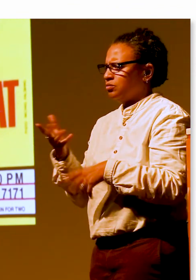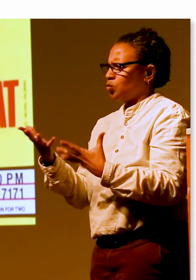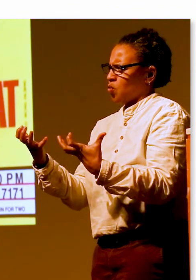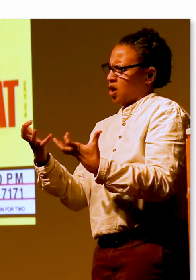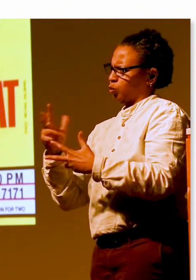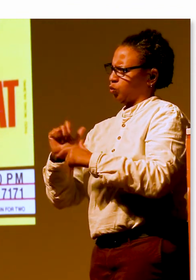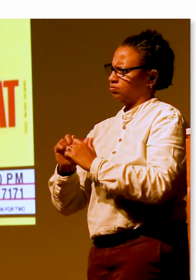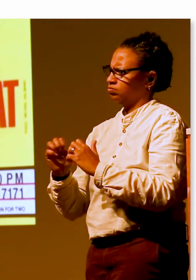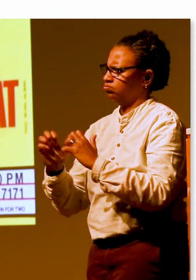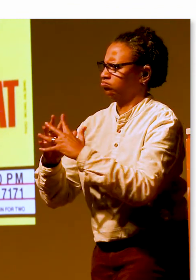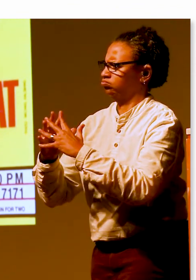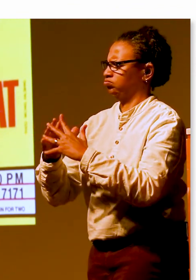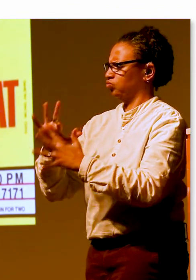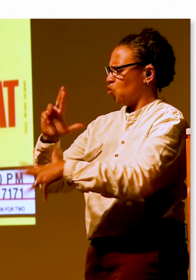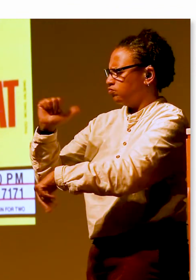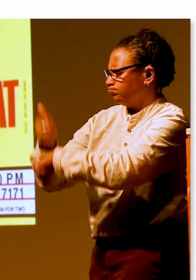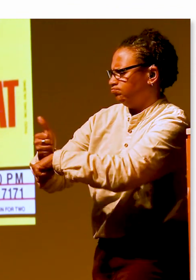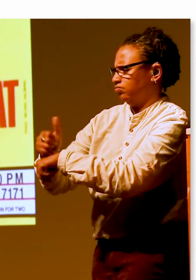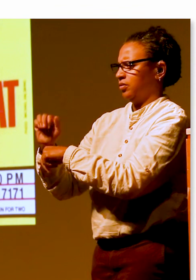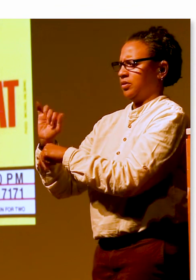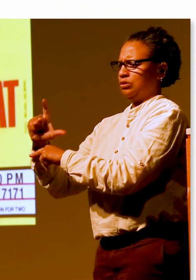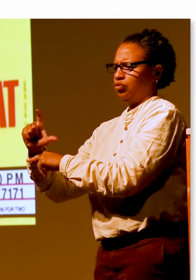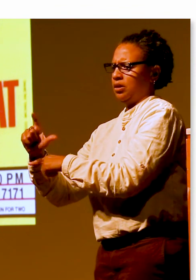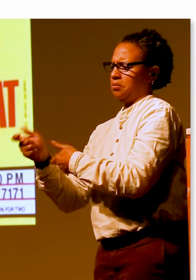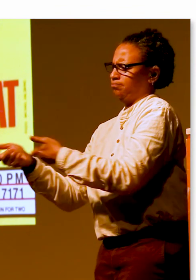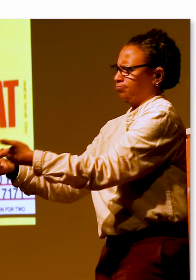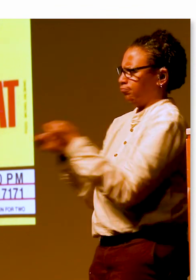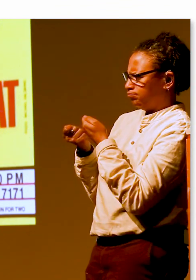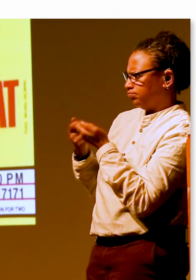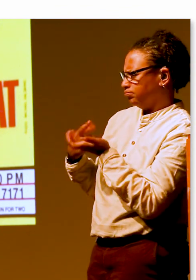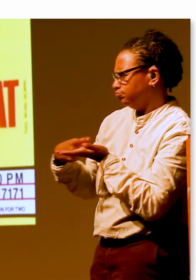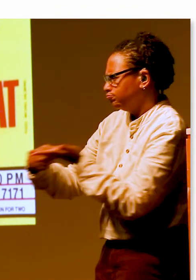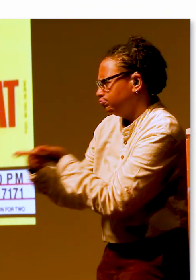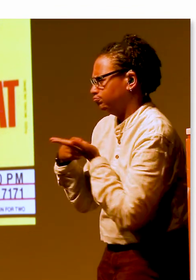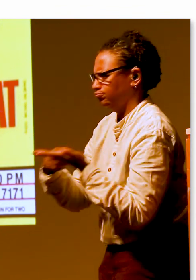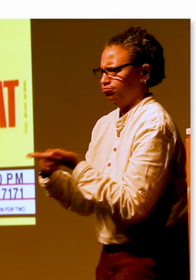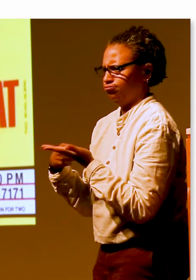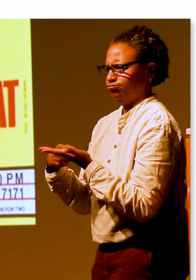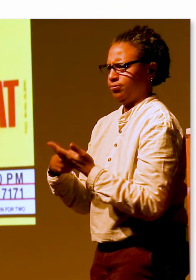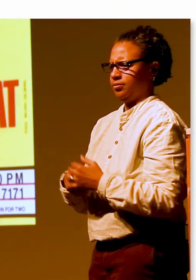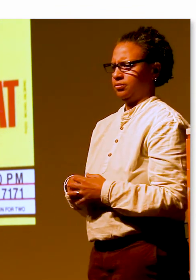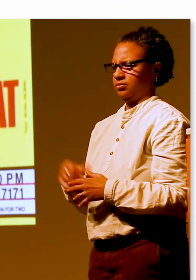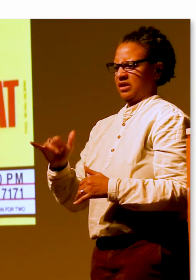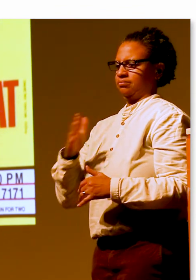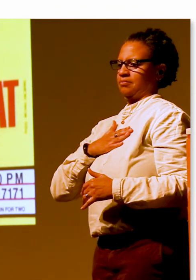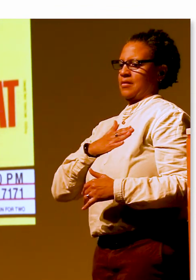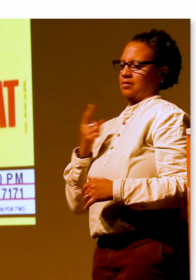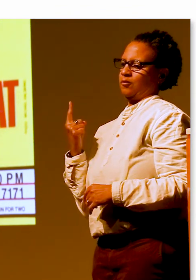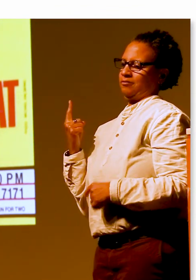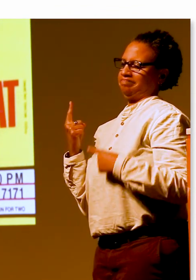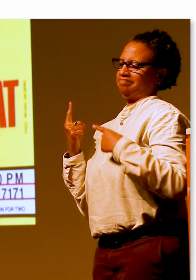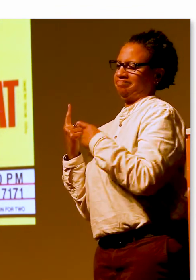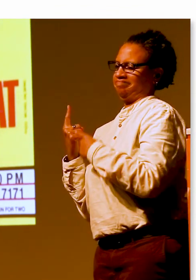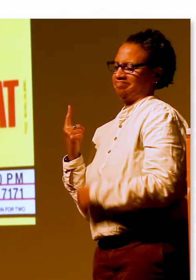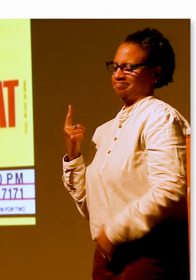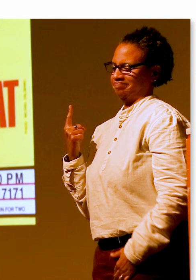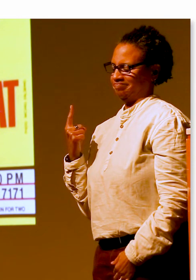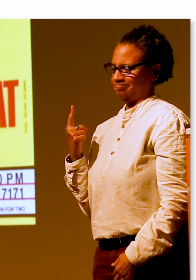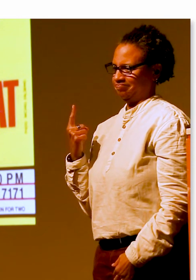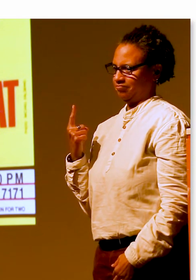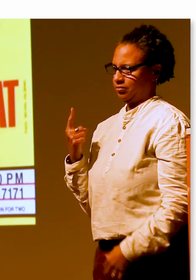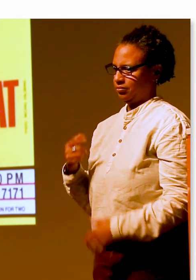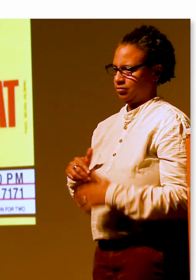image is mine. And then I'm going to show you some other images that recently have really inspired me. But I challenge all of you to think about the images that